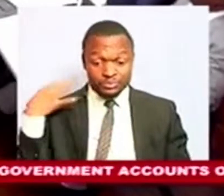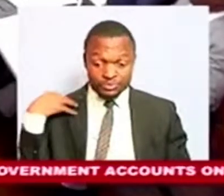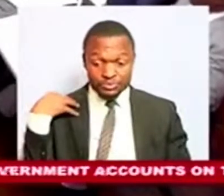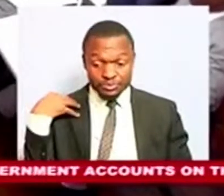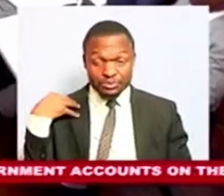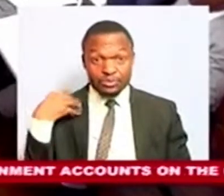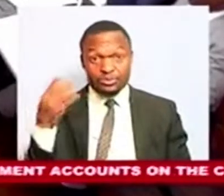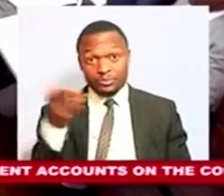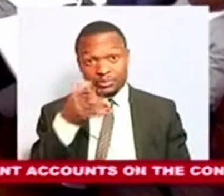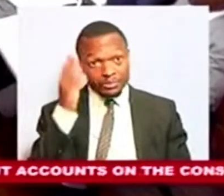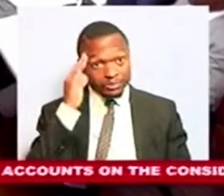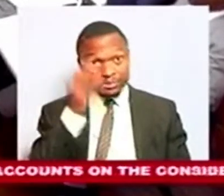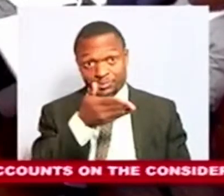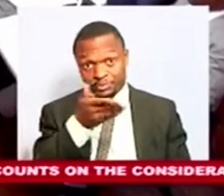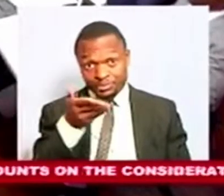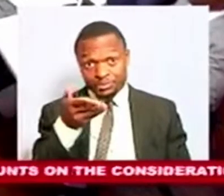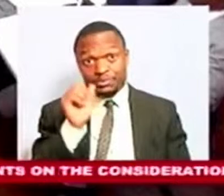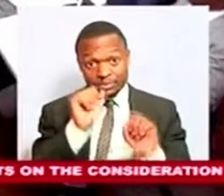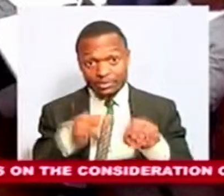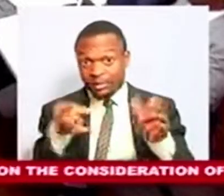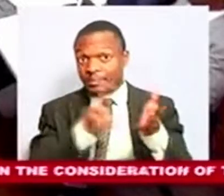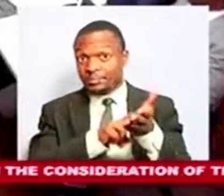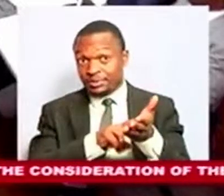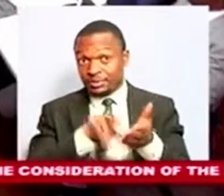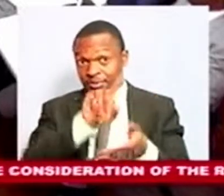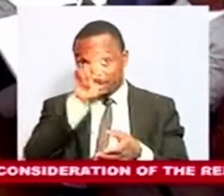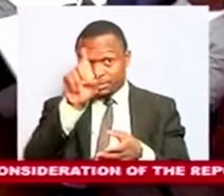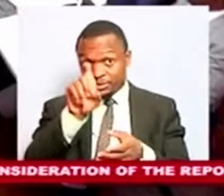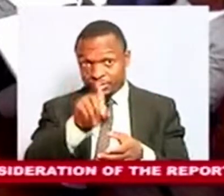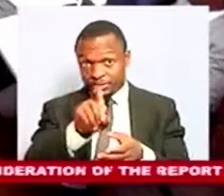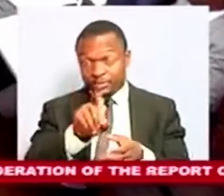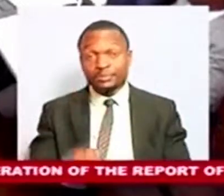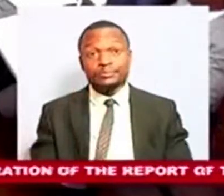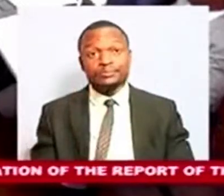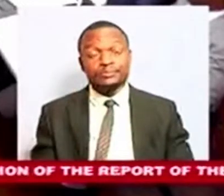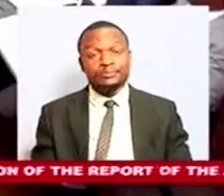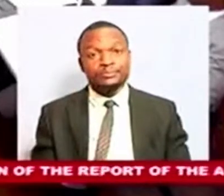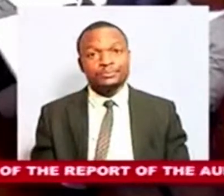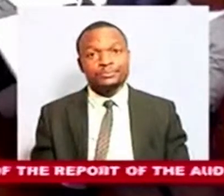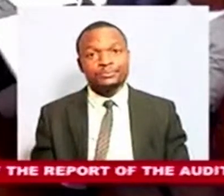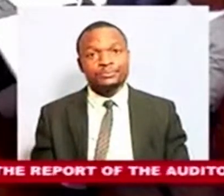it? I can remind you. Okay.